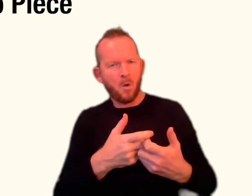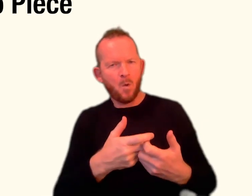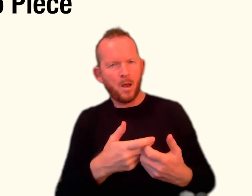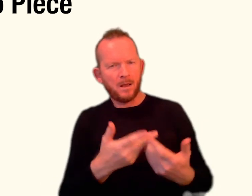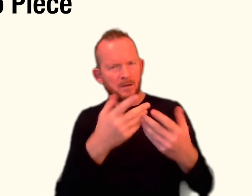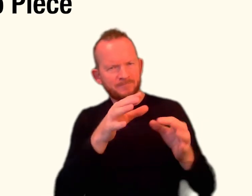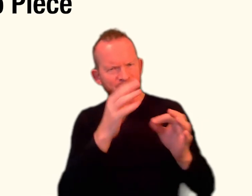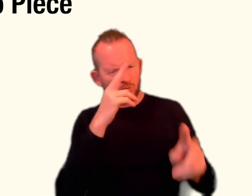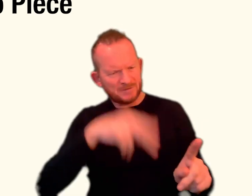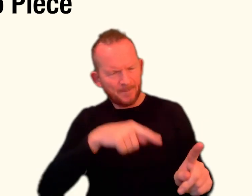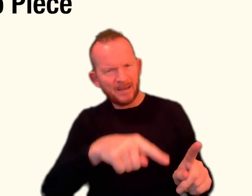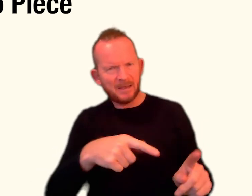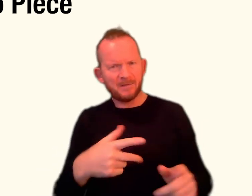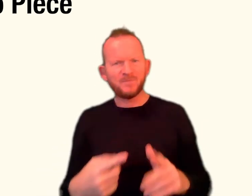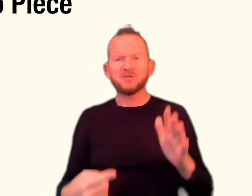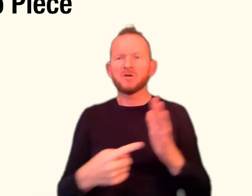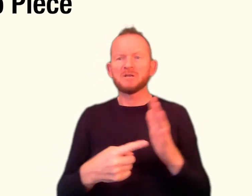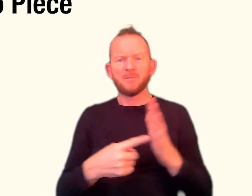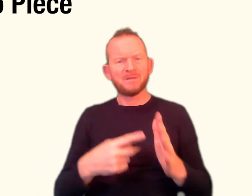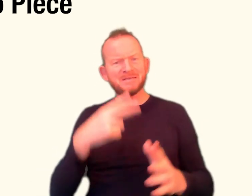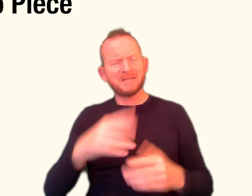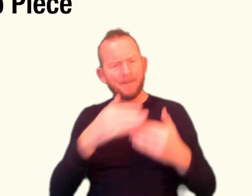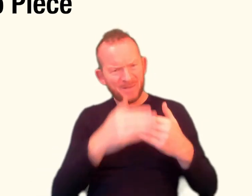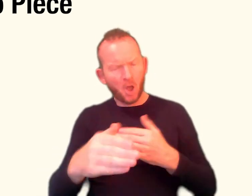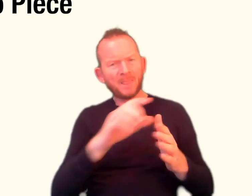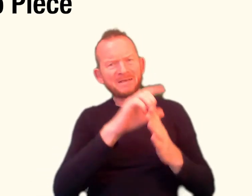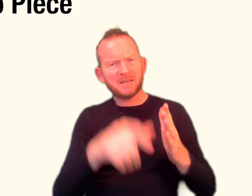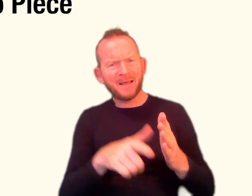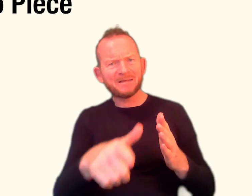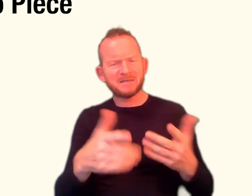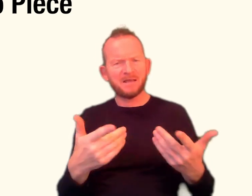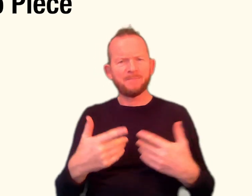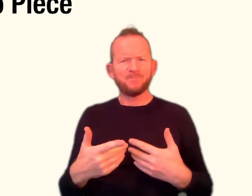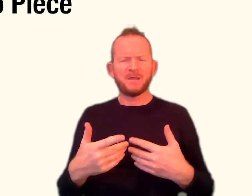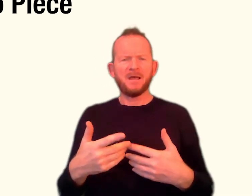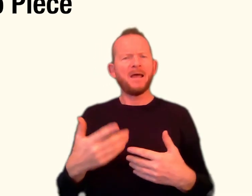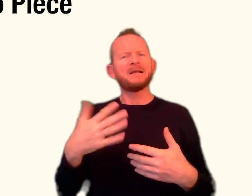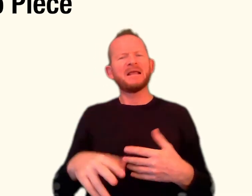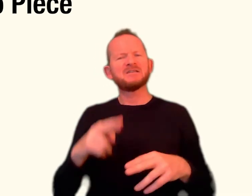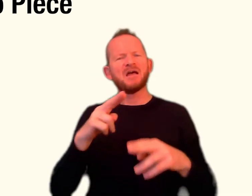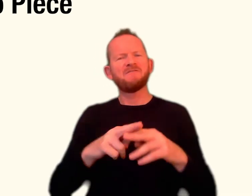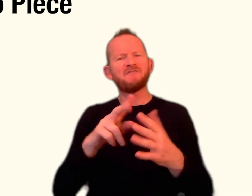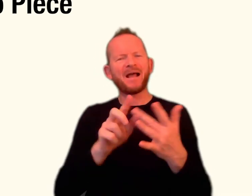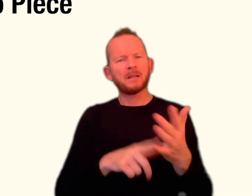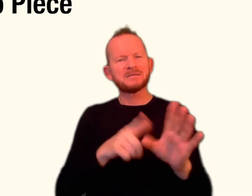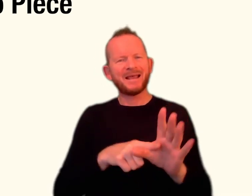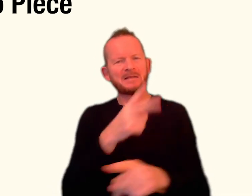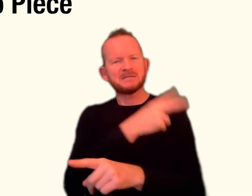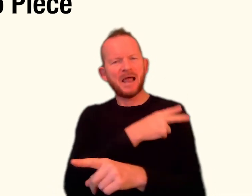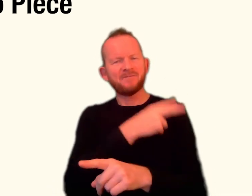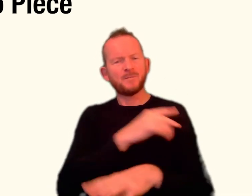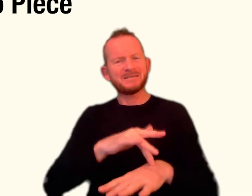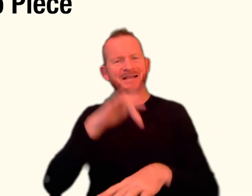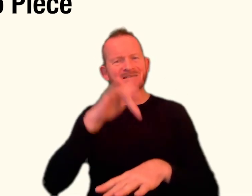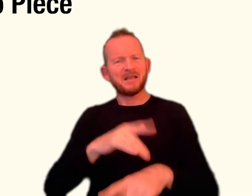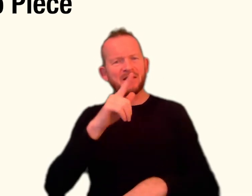that people see beyond the disability to the person. This sometimes requires that faculty and staff be sensitive to times and situations